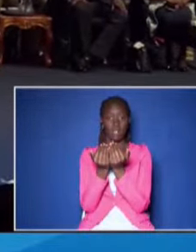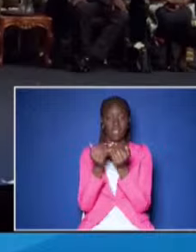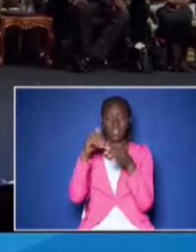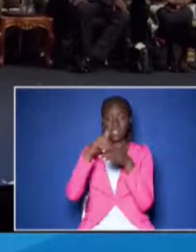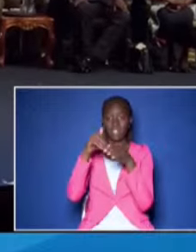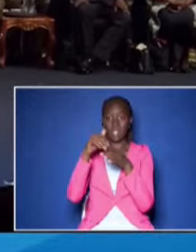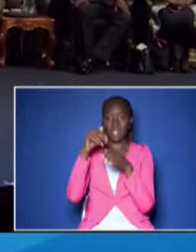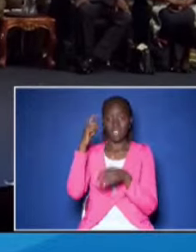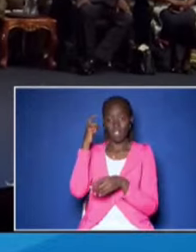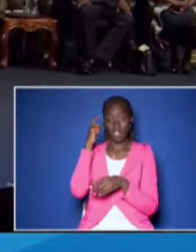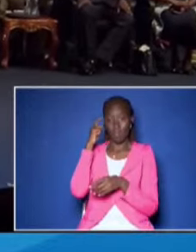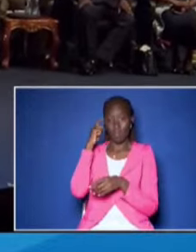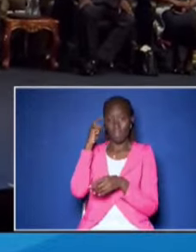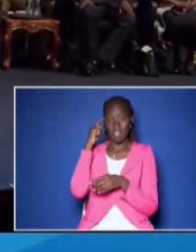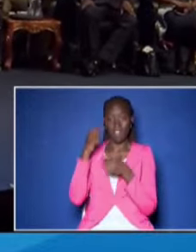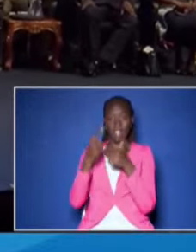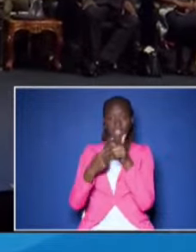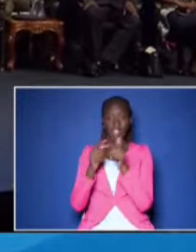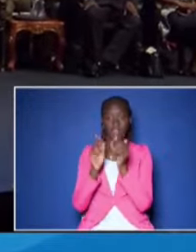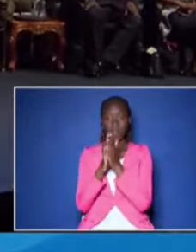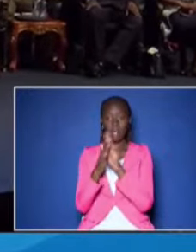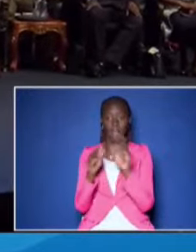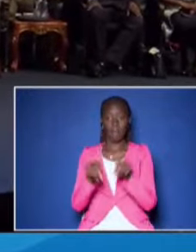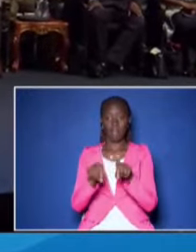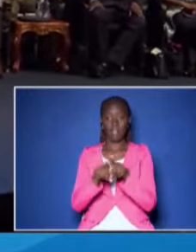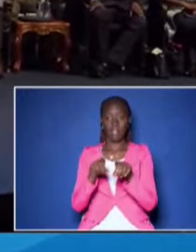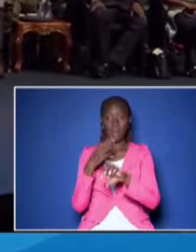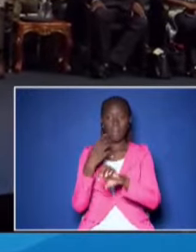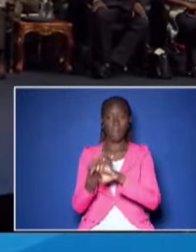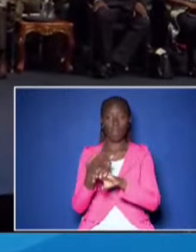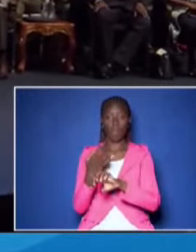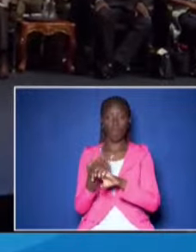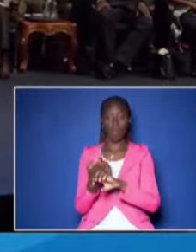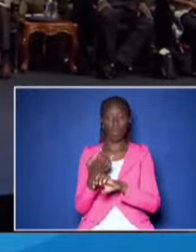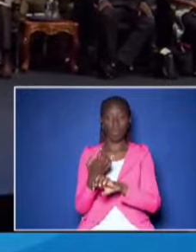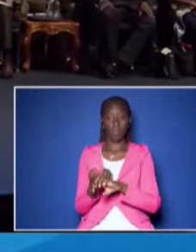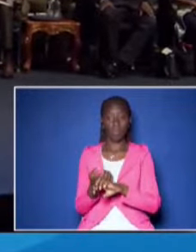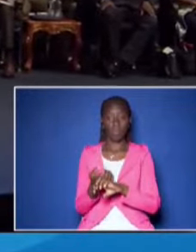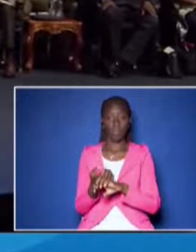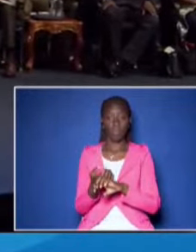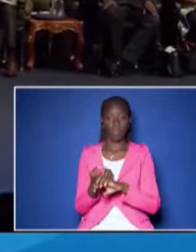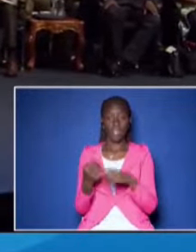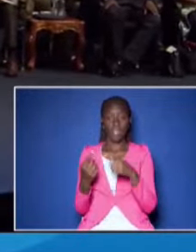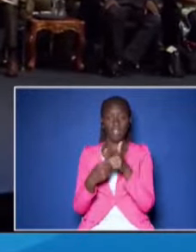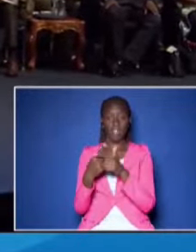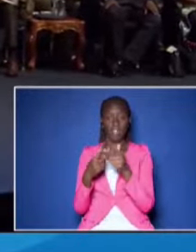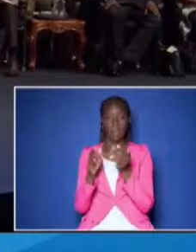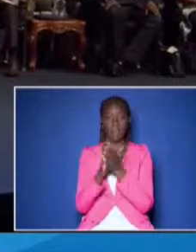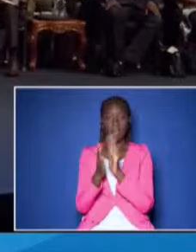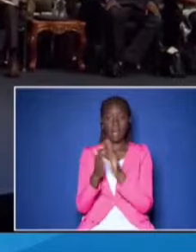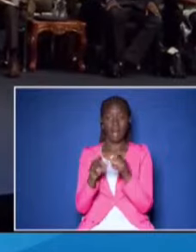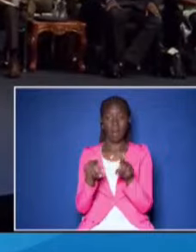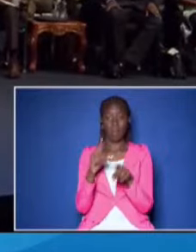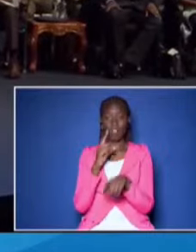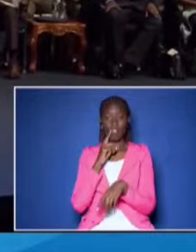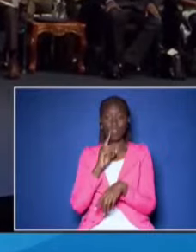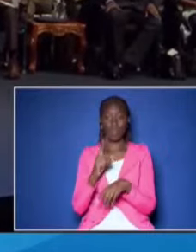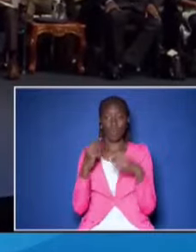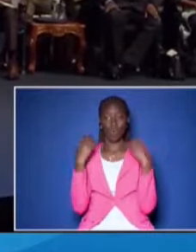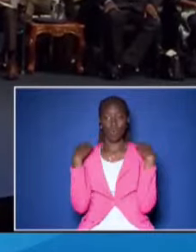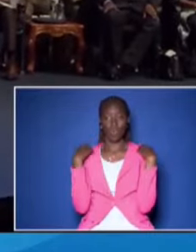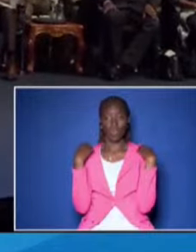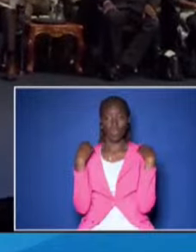mind and becomes like a rock and it becomes so